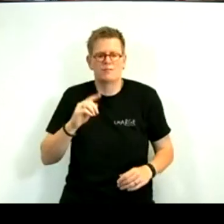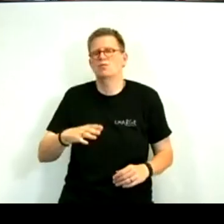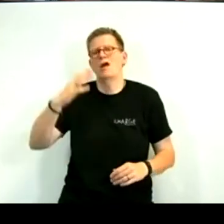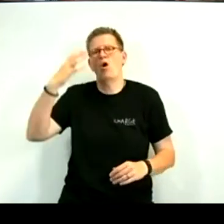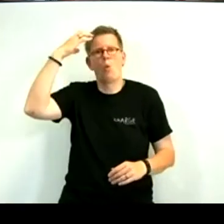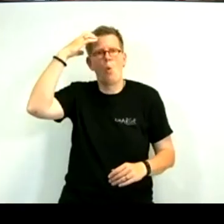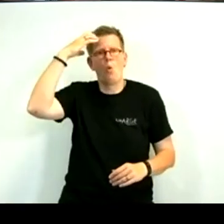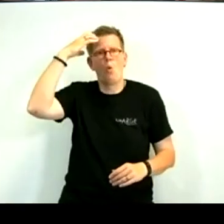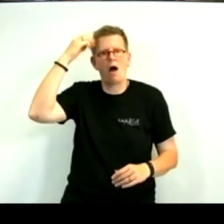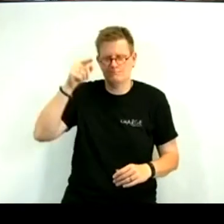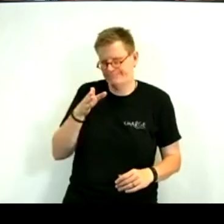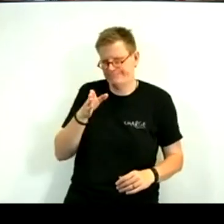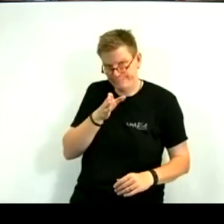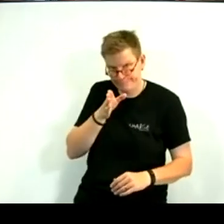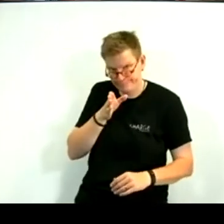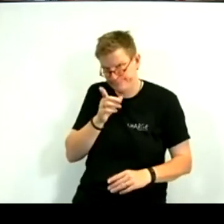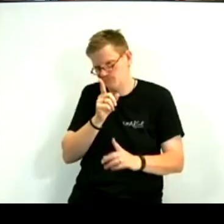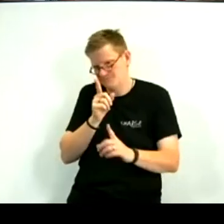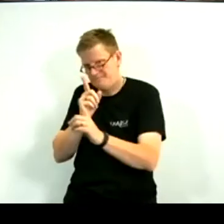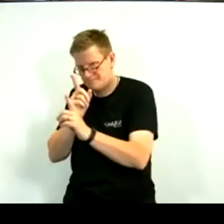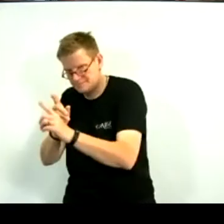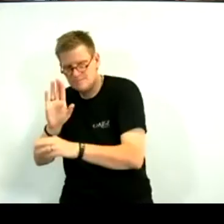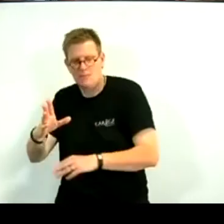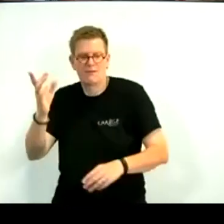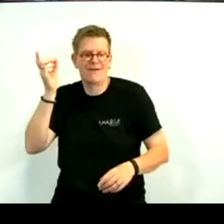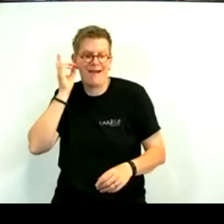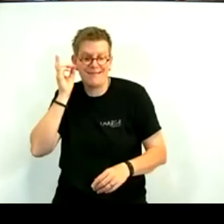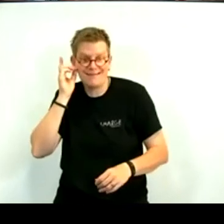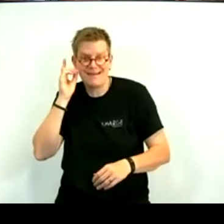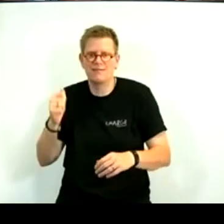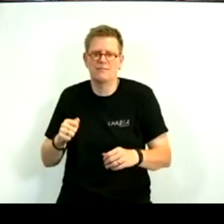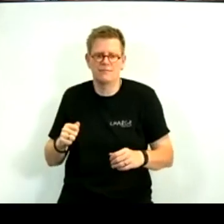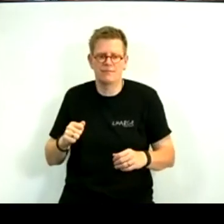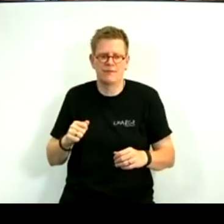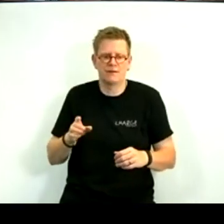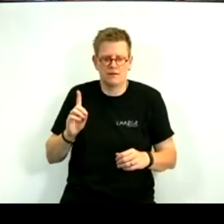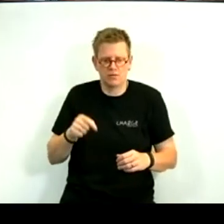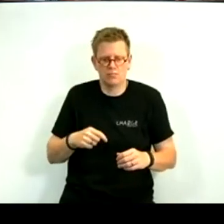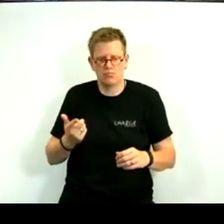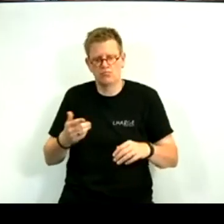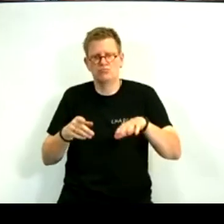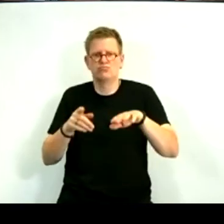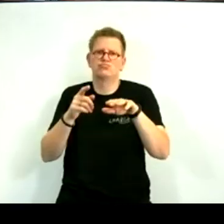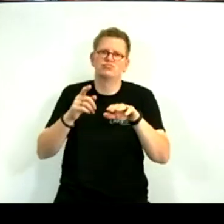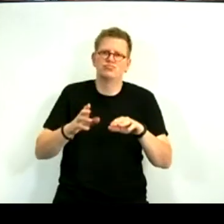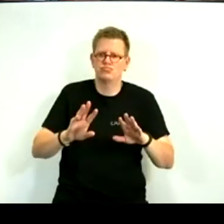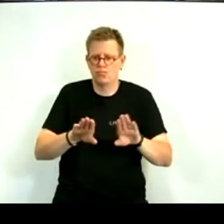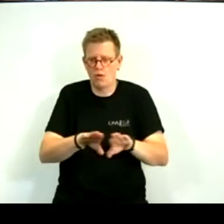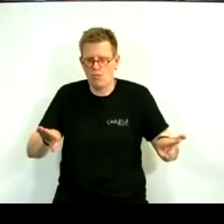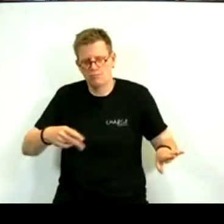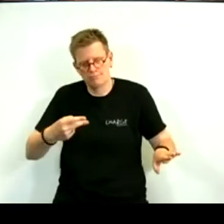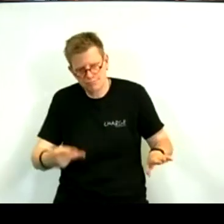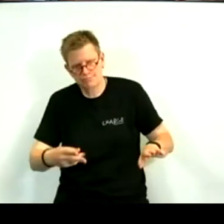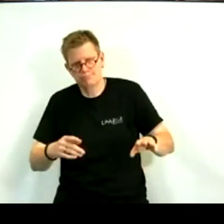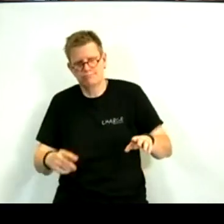her phone. He lies on the floor. He brings one ankle up on the other knee to fix his body so he knows he's safe. And then